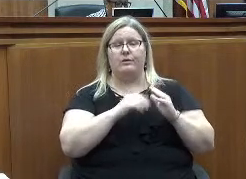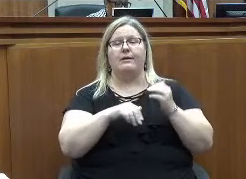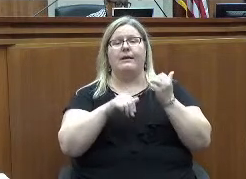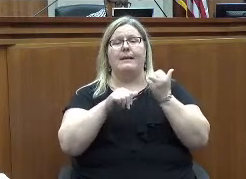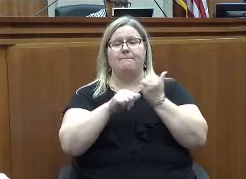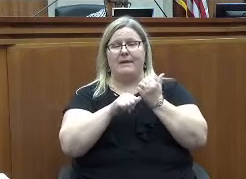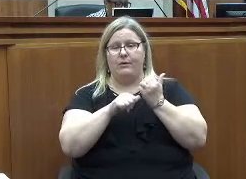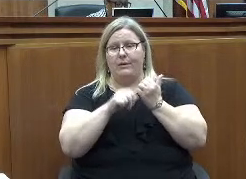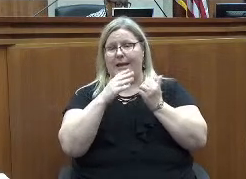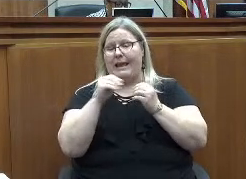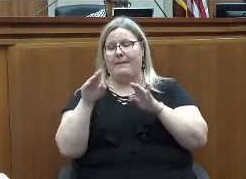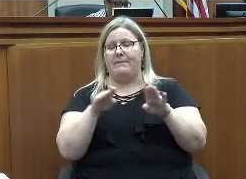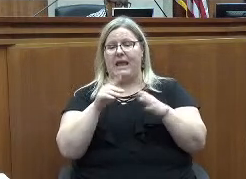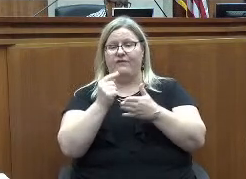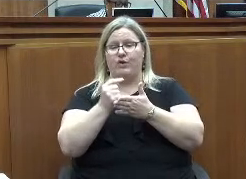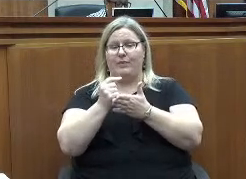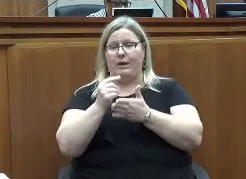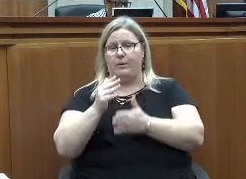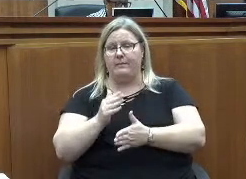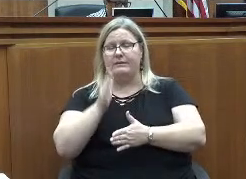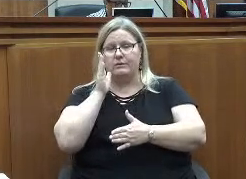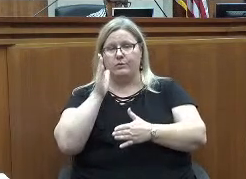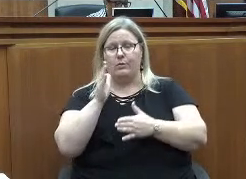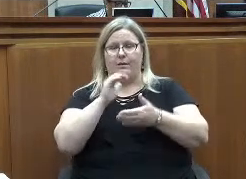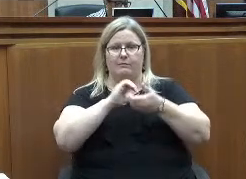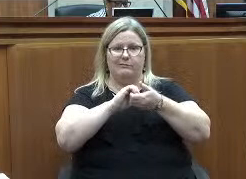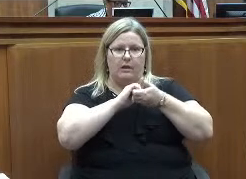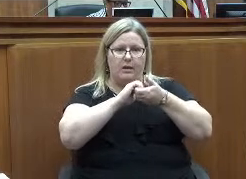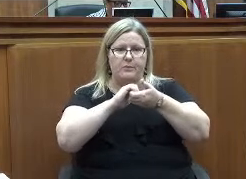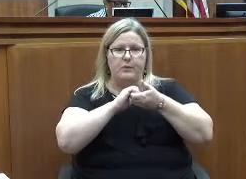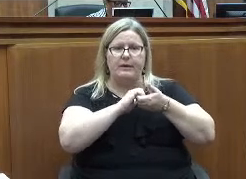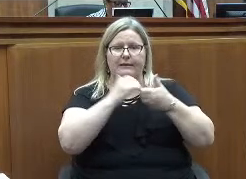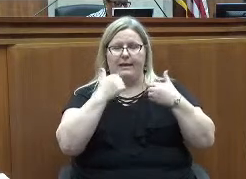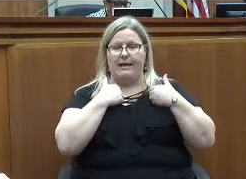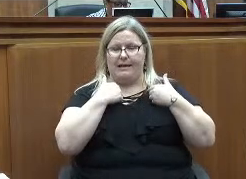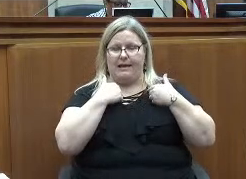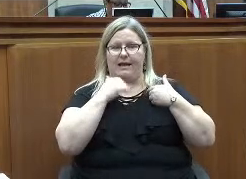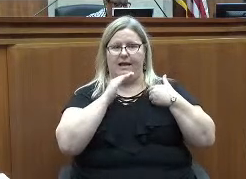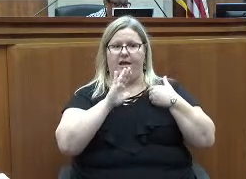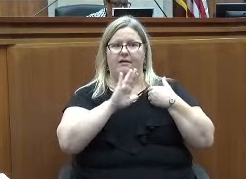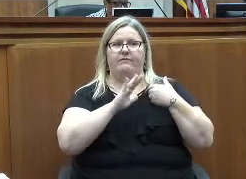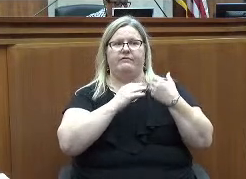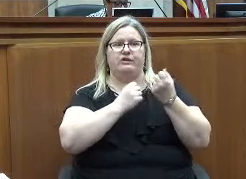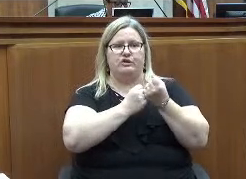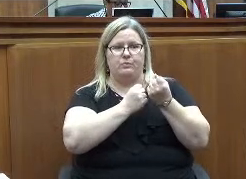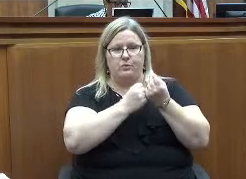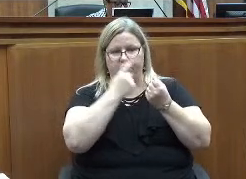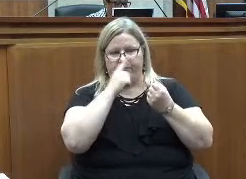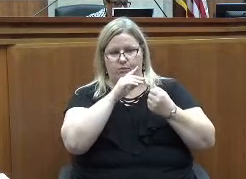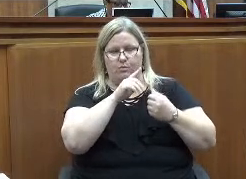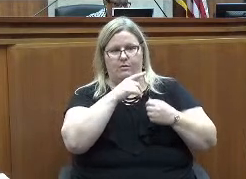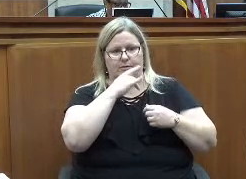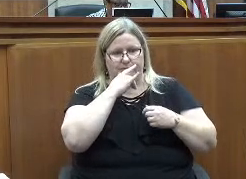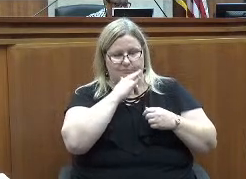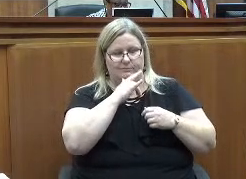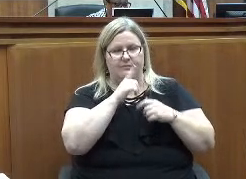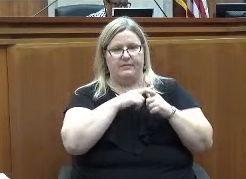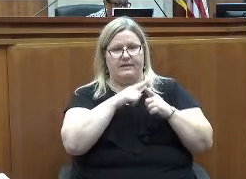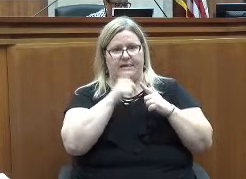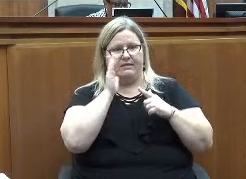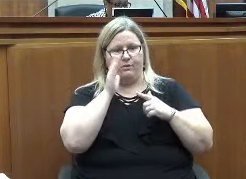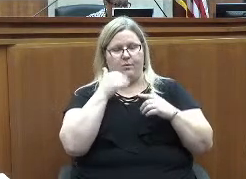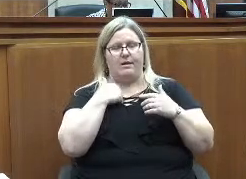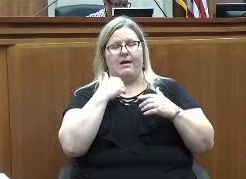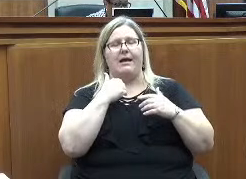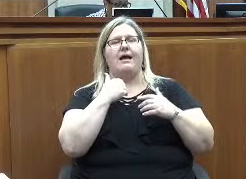behavior therapist collaborate to deliver the therapeutic support to maximize core academic gains and life skills that